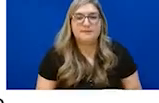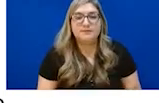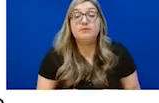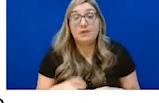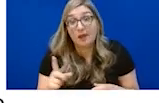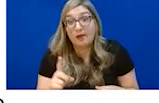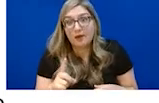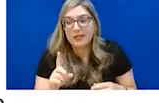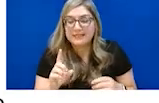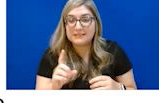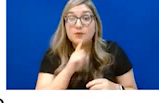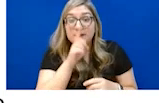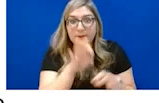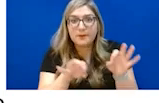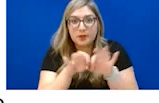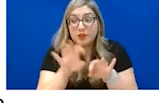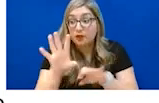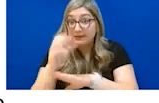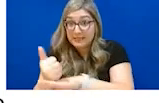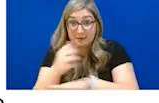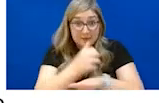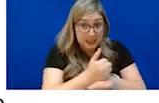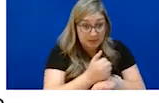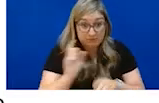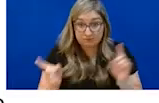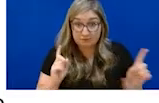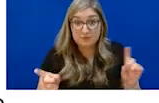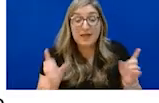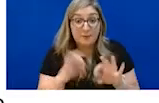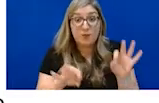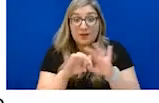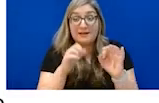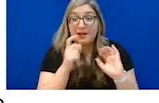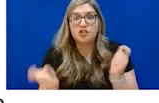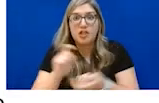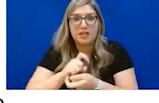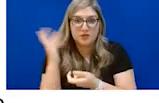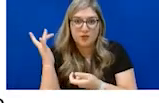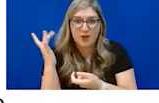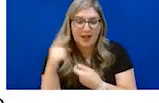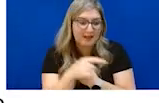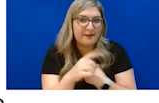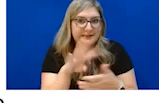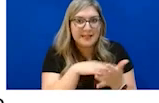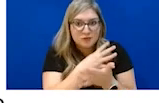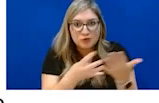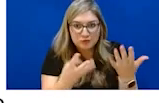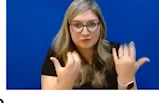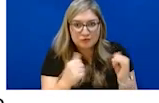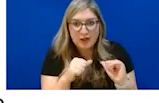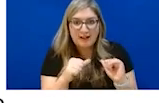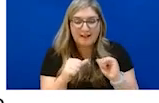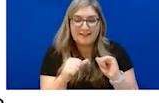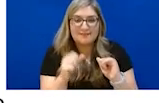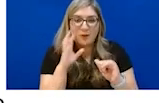on them once they start attending class, because they're balancing their schedule at other colleges too. But there is both.